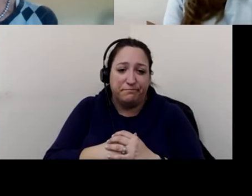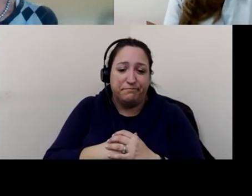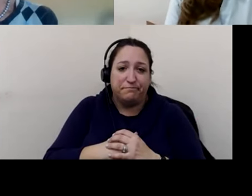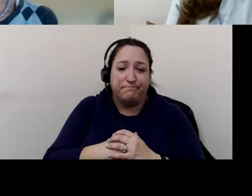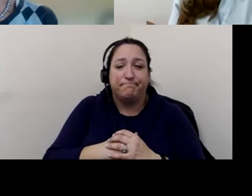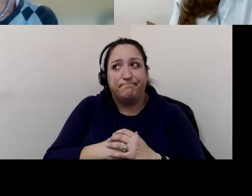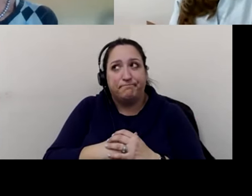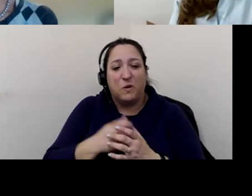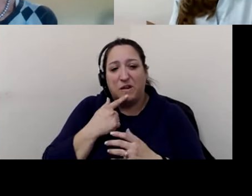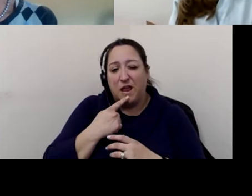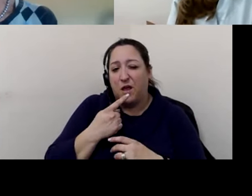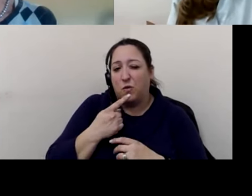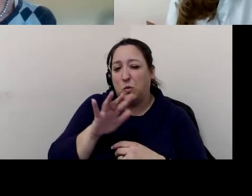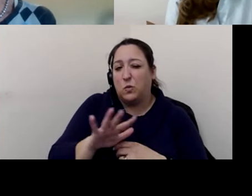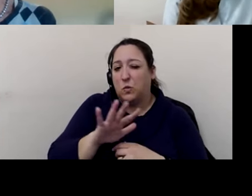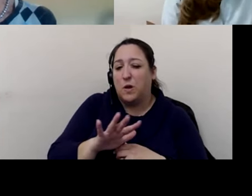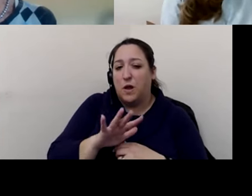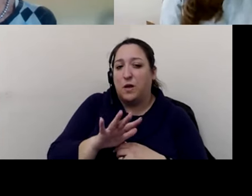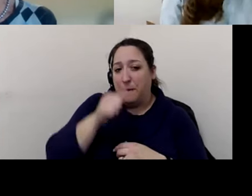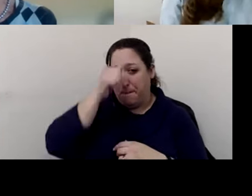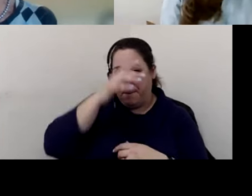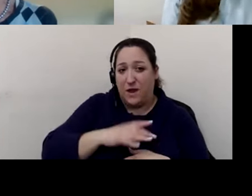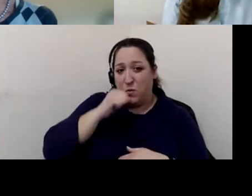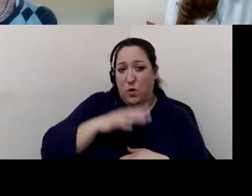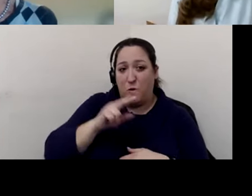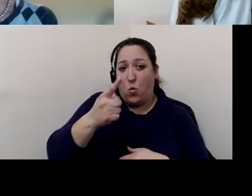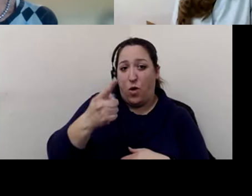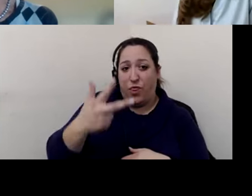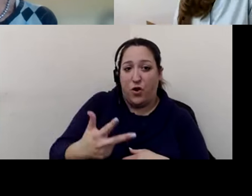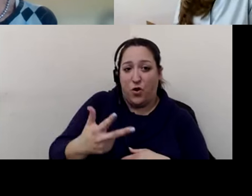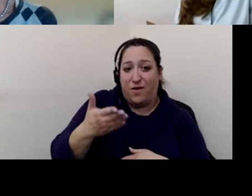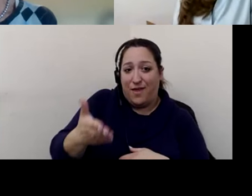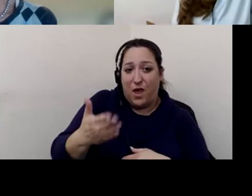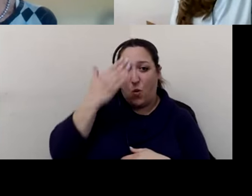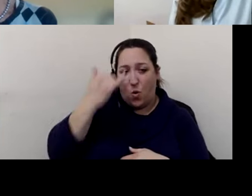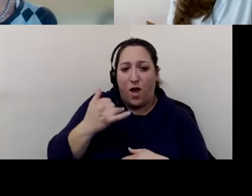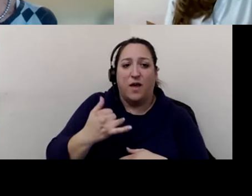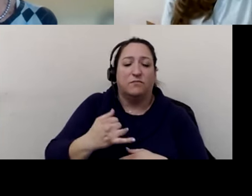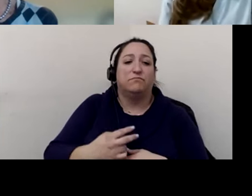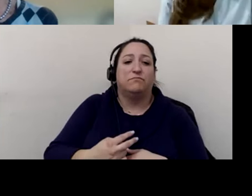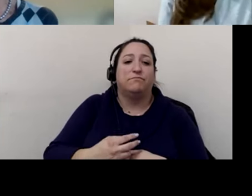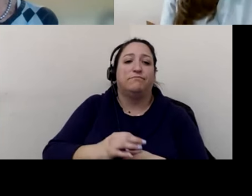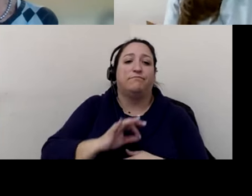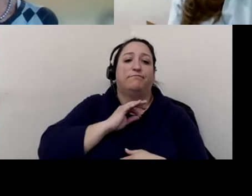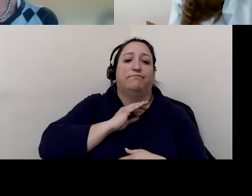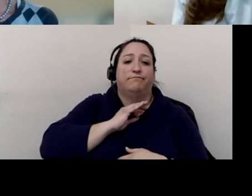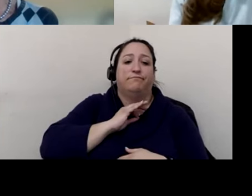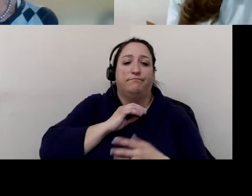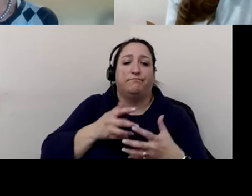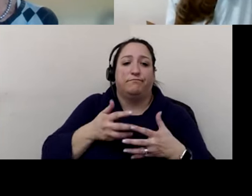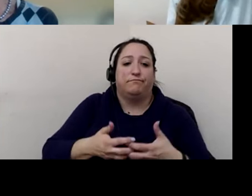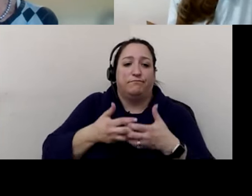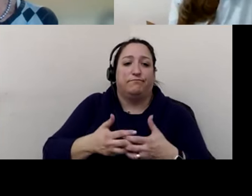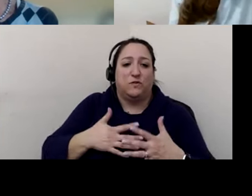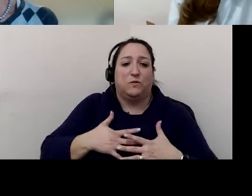I would say about a third of those men and women are there because they are on ventilators, and there are no group homes within the state of New York that can